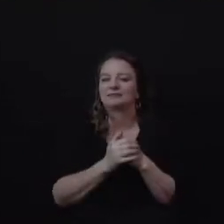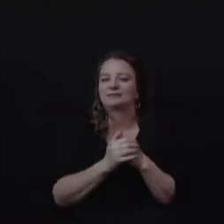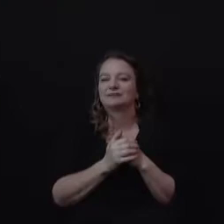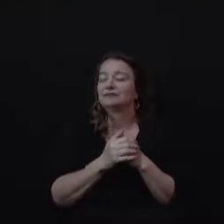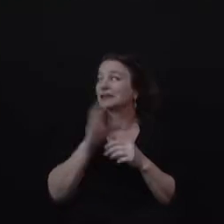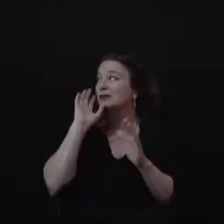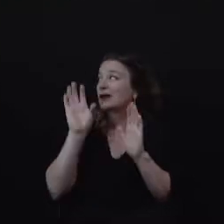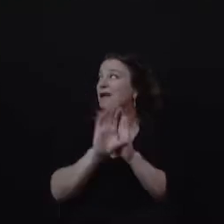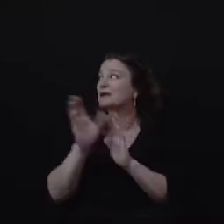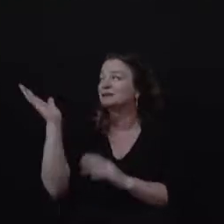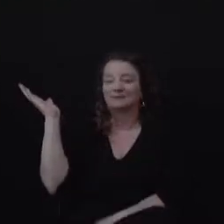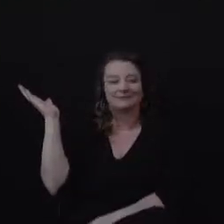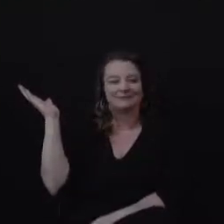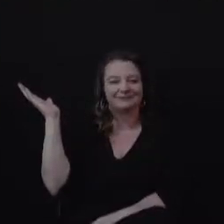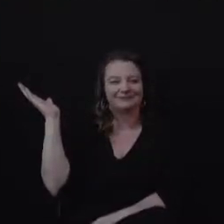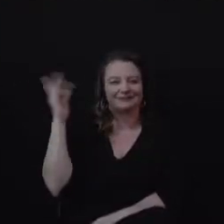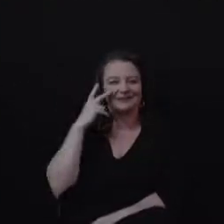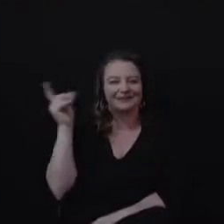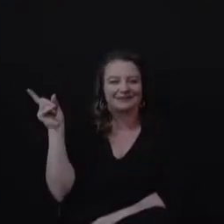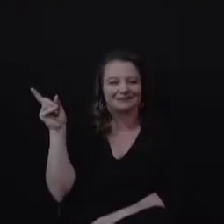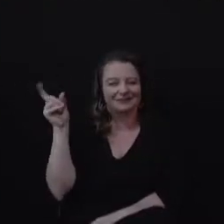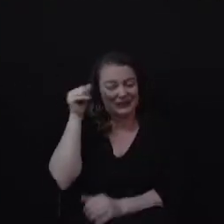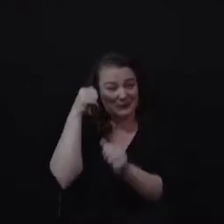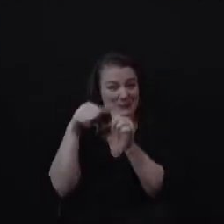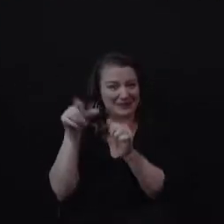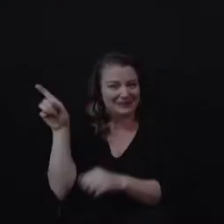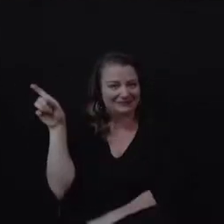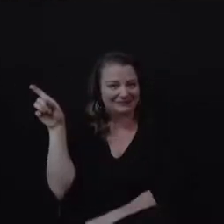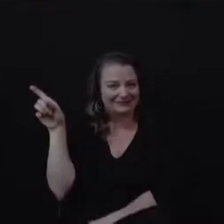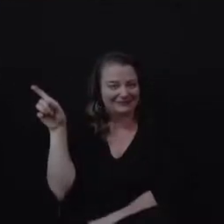image, Brian, if you put this one up. You all remember this one?